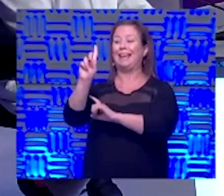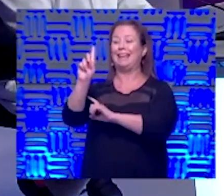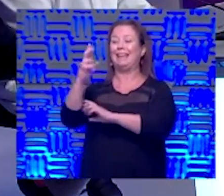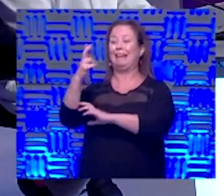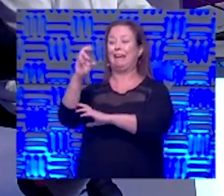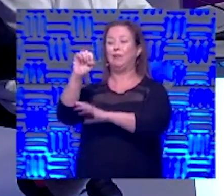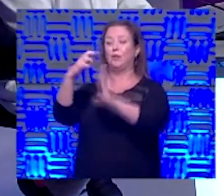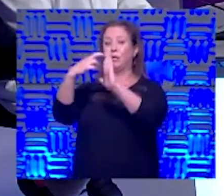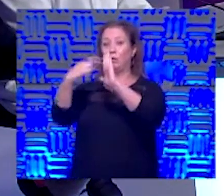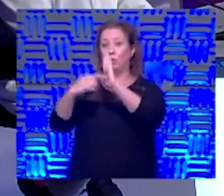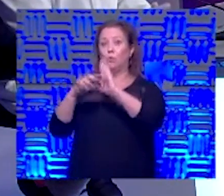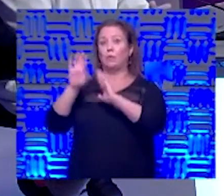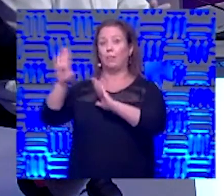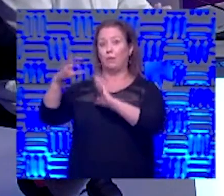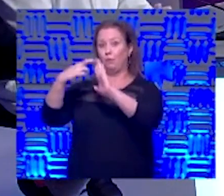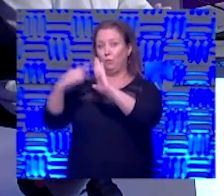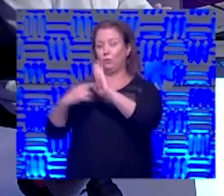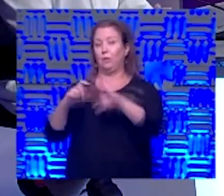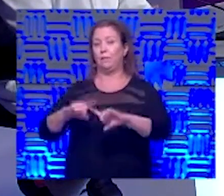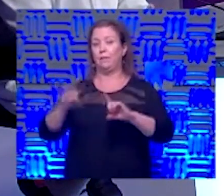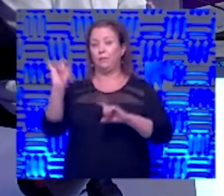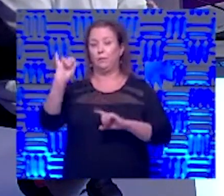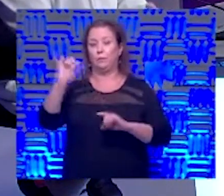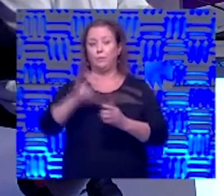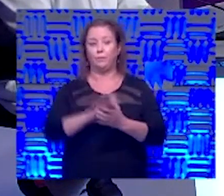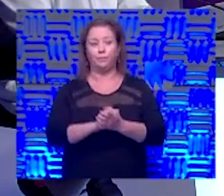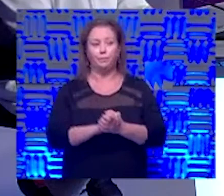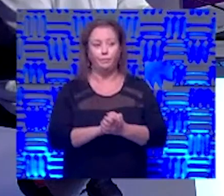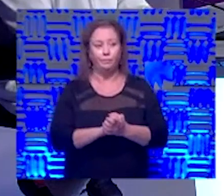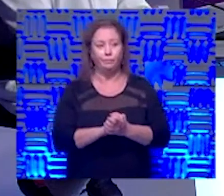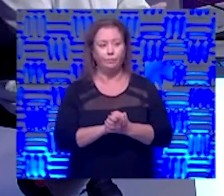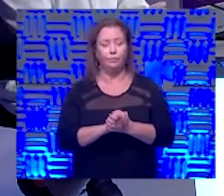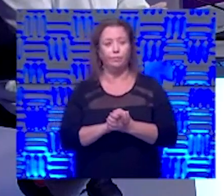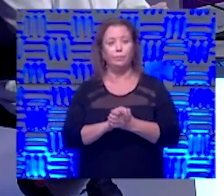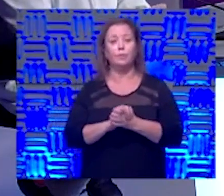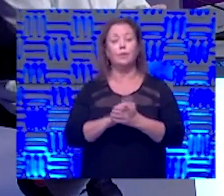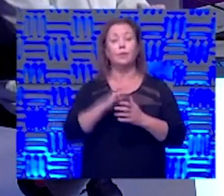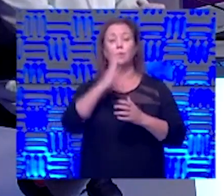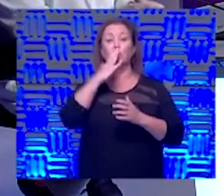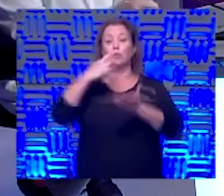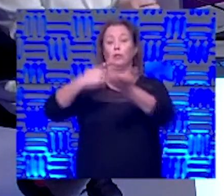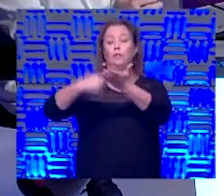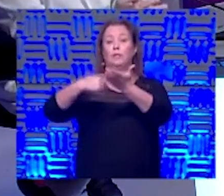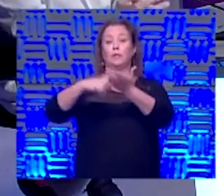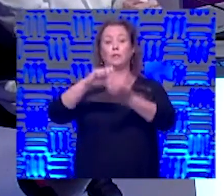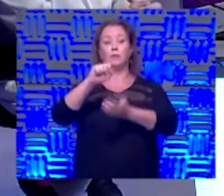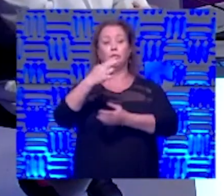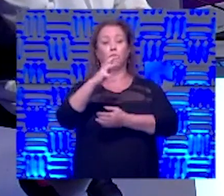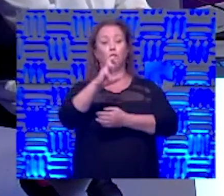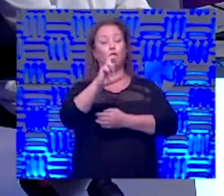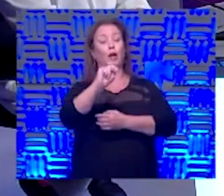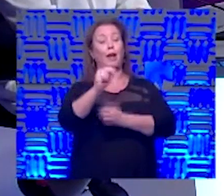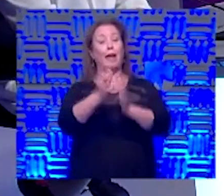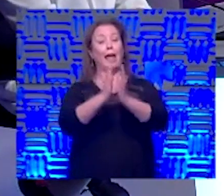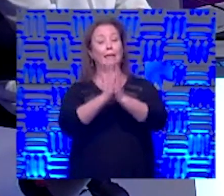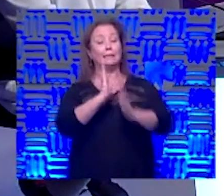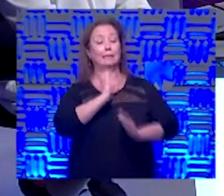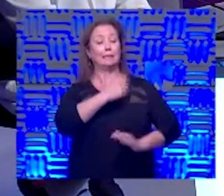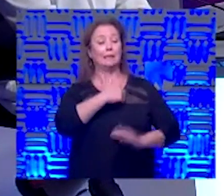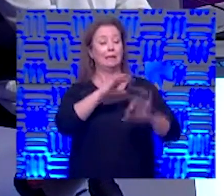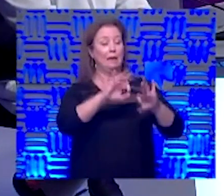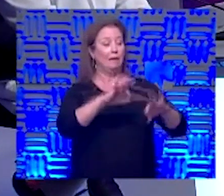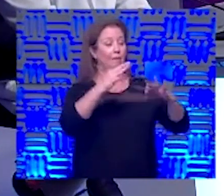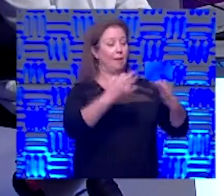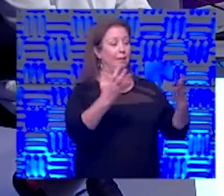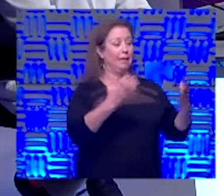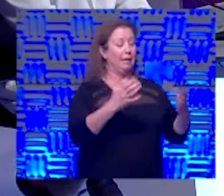they're going to have a little different take on some of that as well. So okay, so this is building into a good discussion. Sean, he writes in. He's got family here